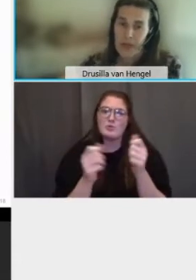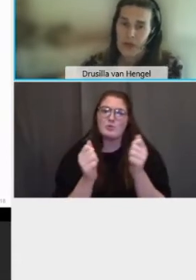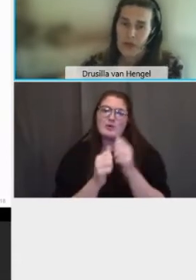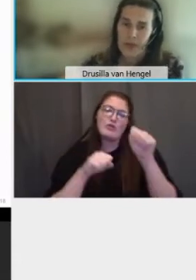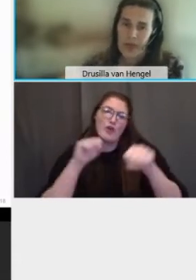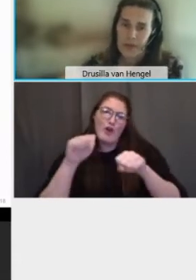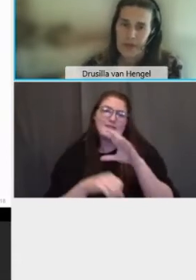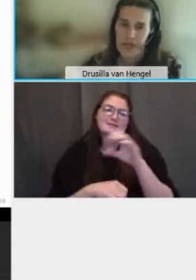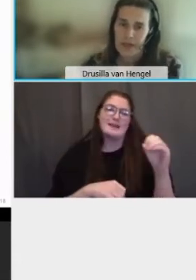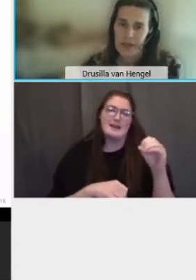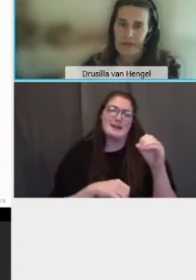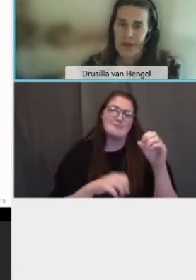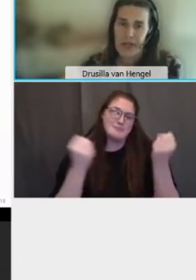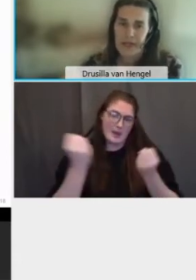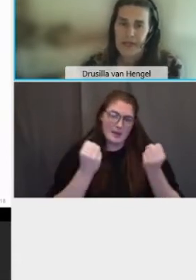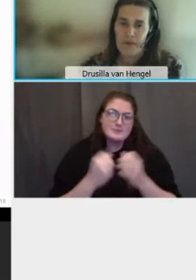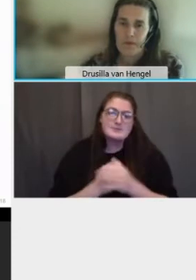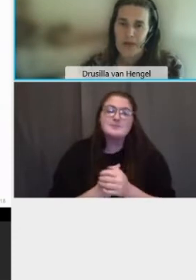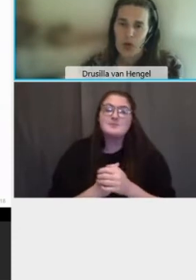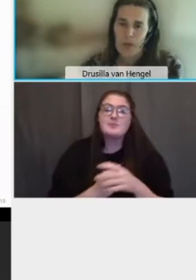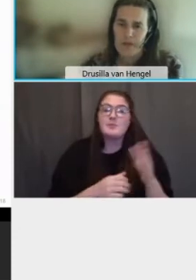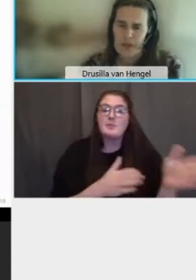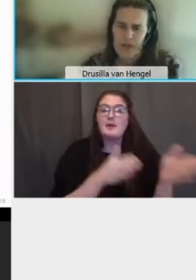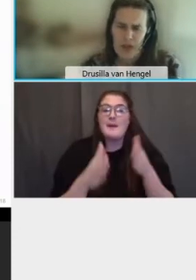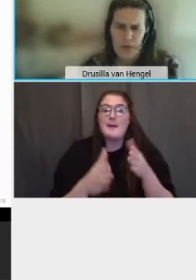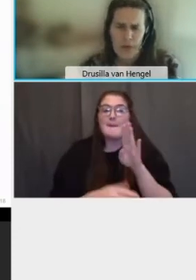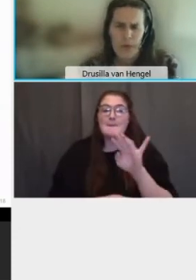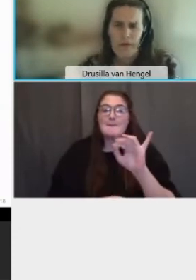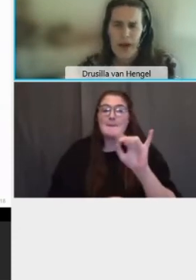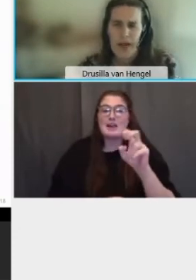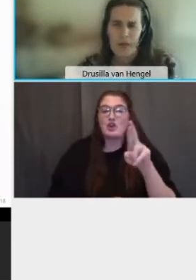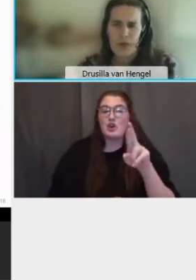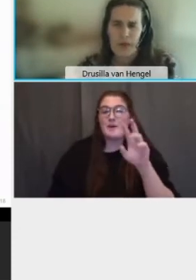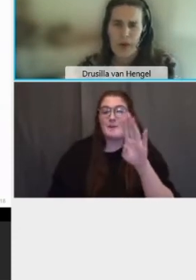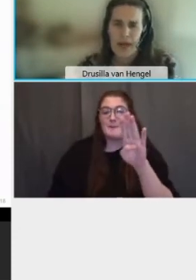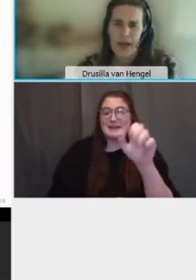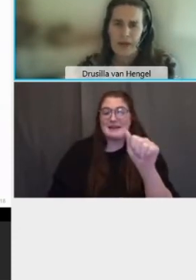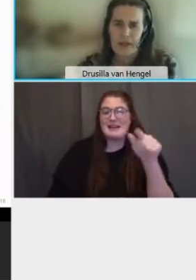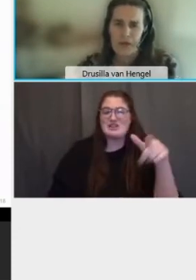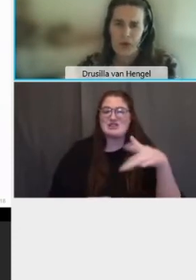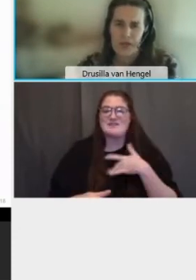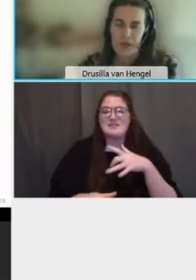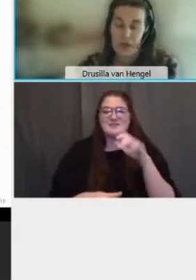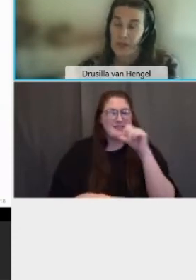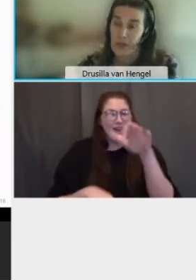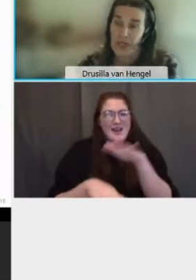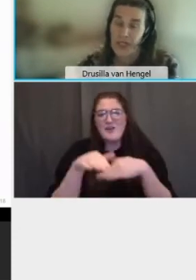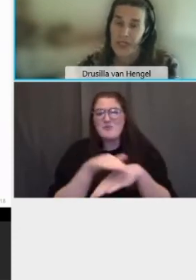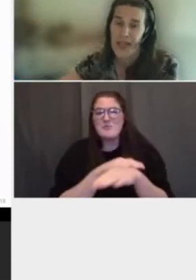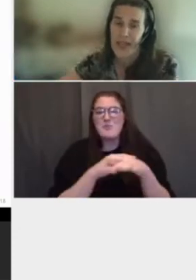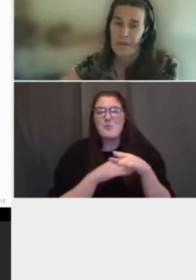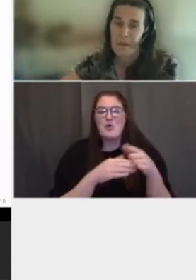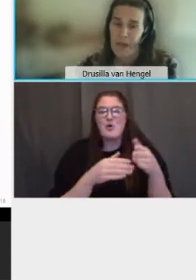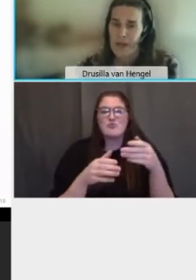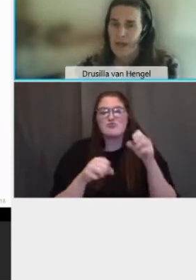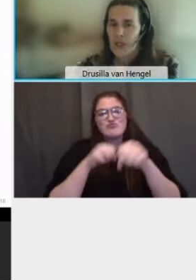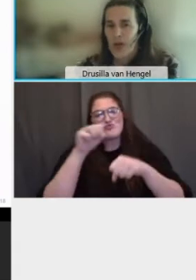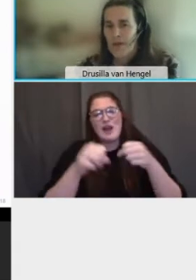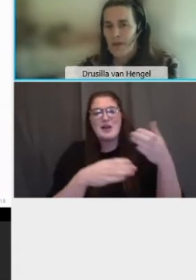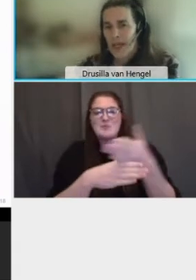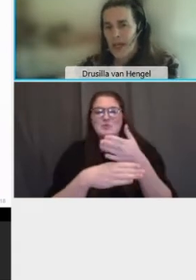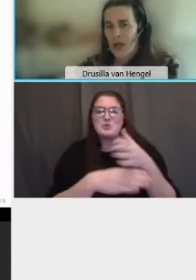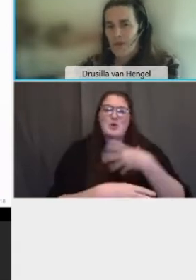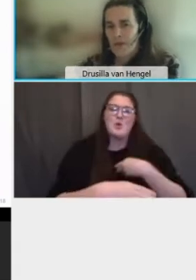Biker Bia, who sometimes takes the bike instead of Metro, but feels uncomfortable riding between the White House and the 14th Street Bridge today.